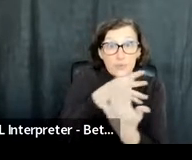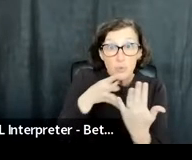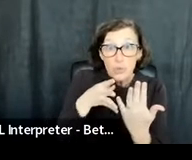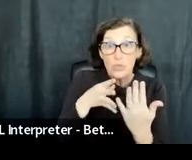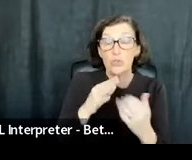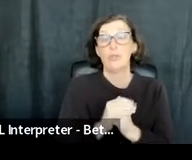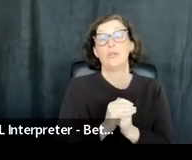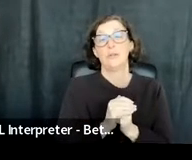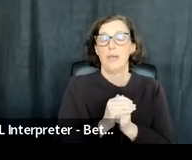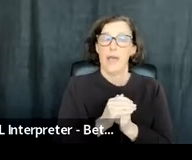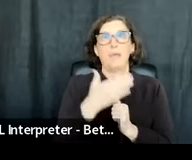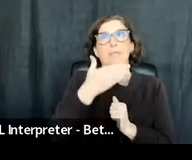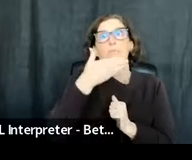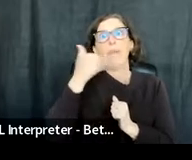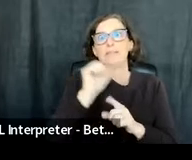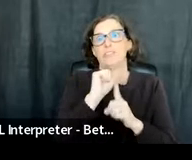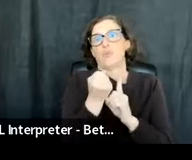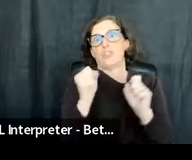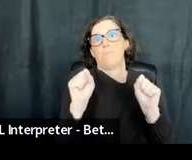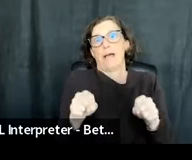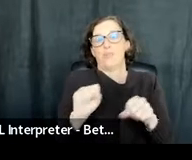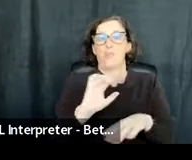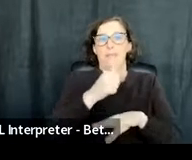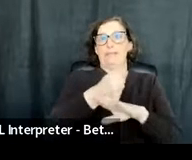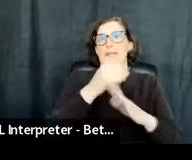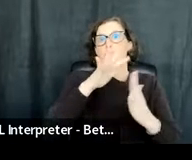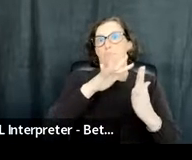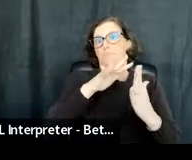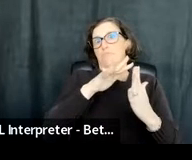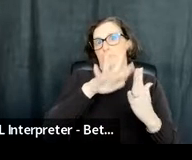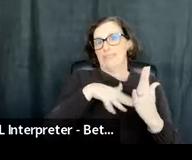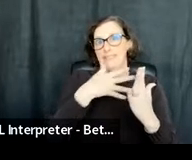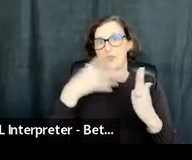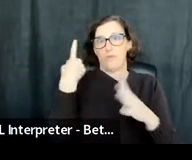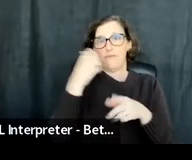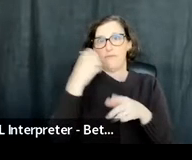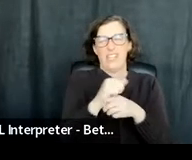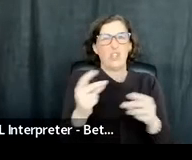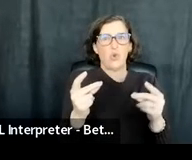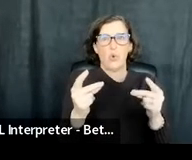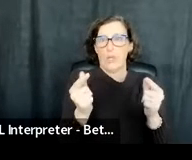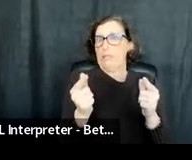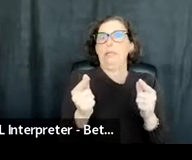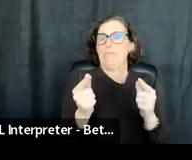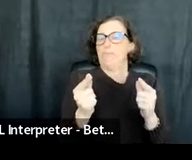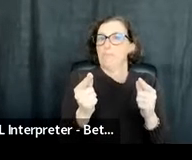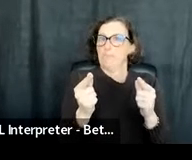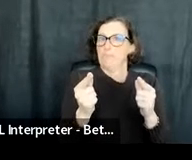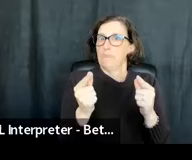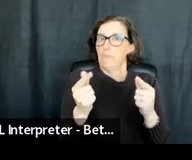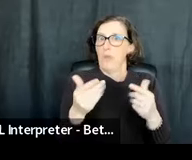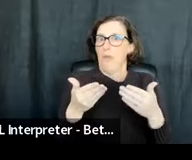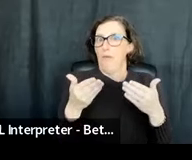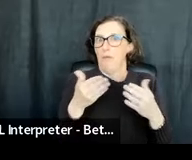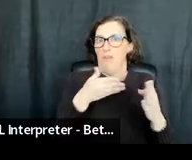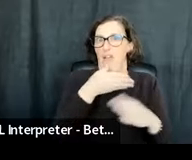case scenario is to schedule training quickly after implementation of the recommendations